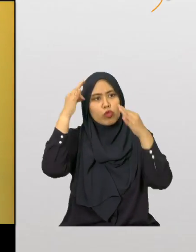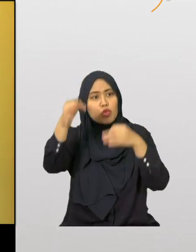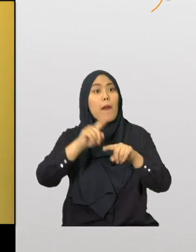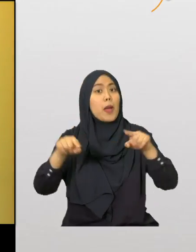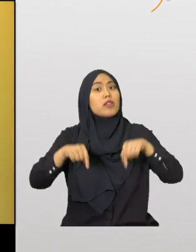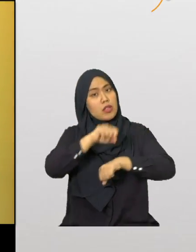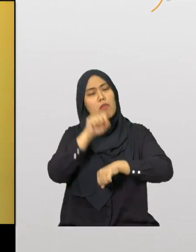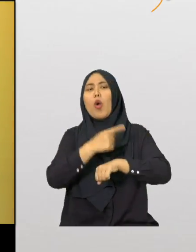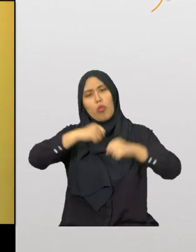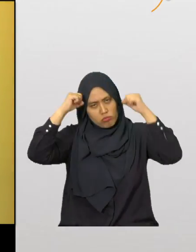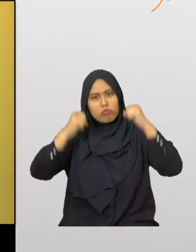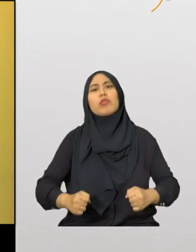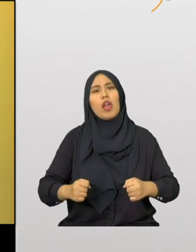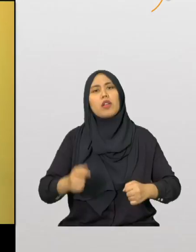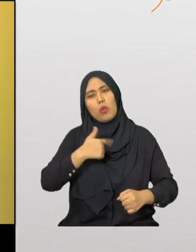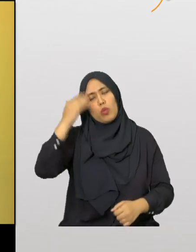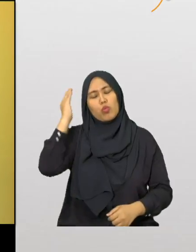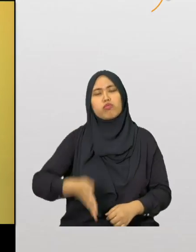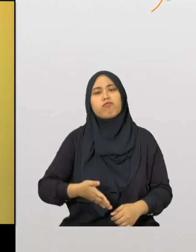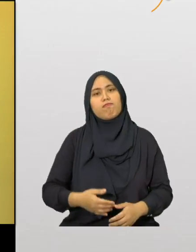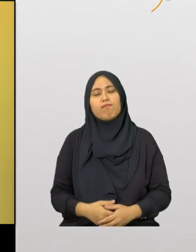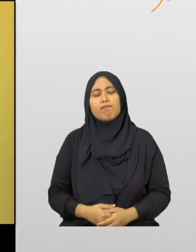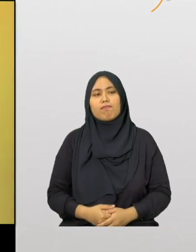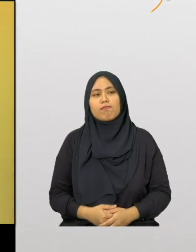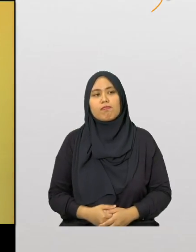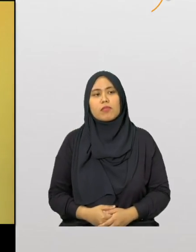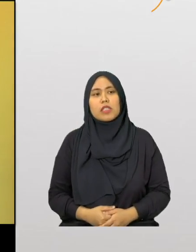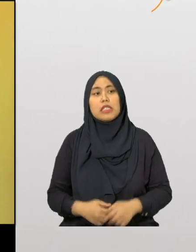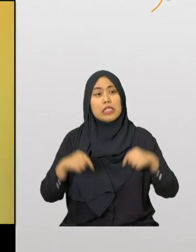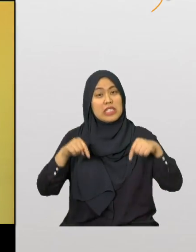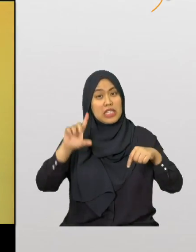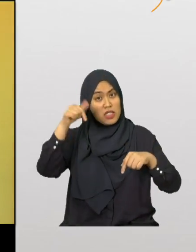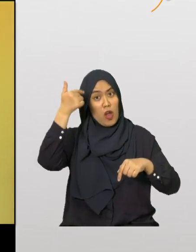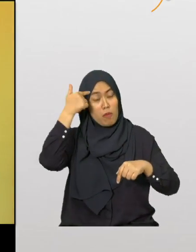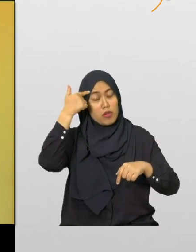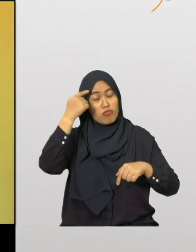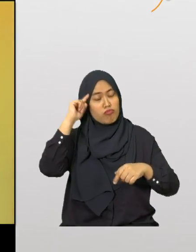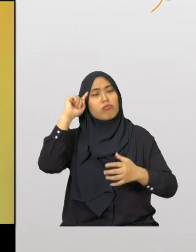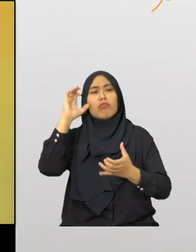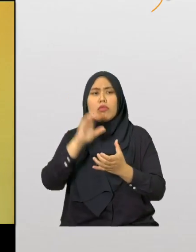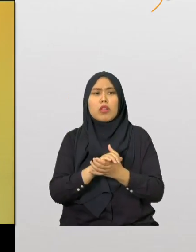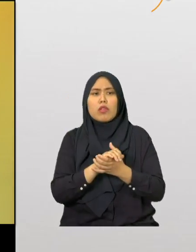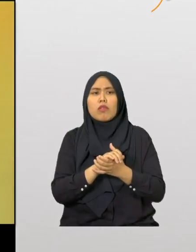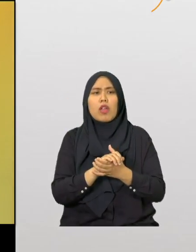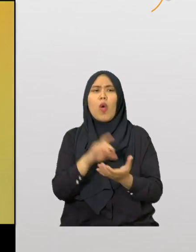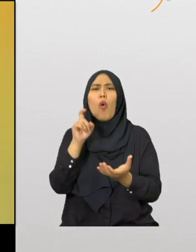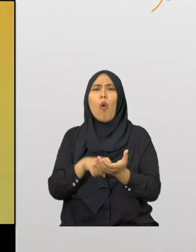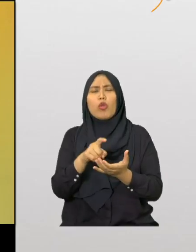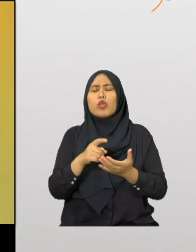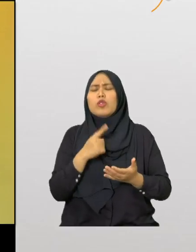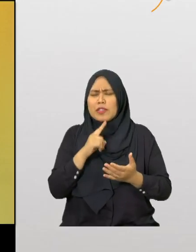we can and we will. This government believes it owes it to you to look